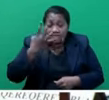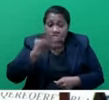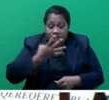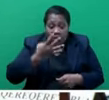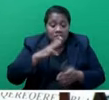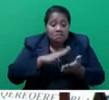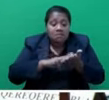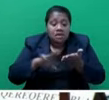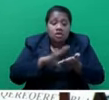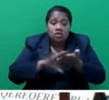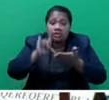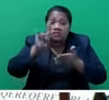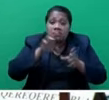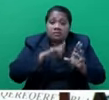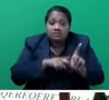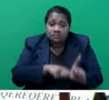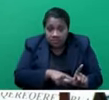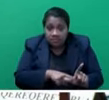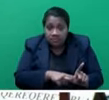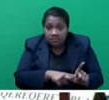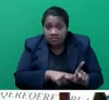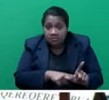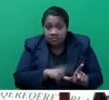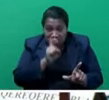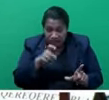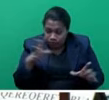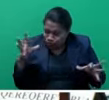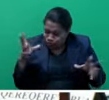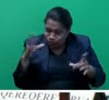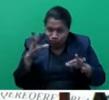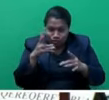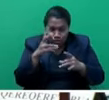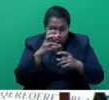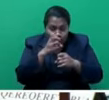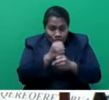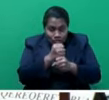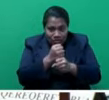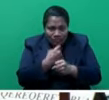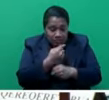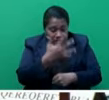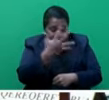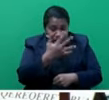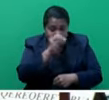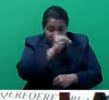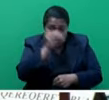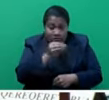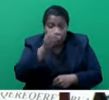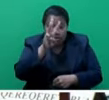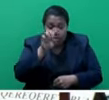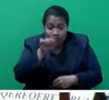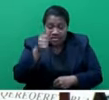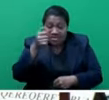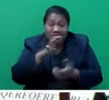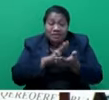year. If you put that together, if you say that 15% of 3.6 billion that is going